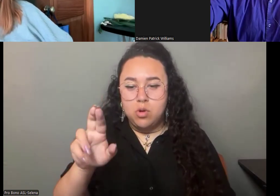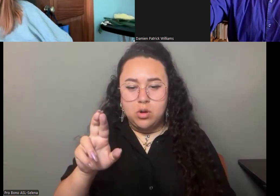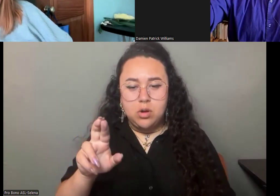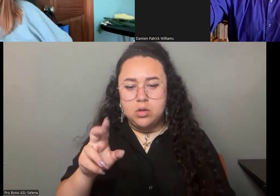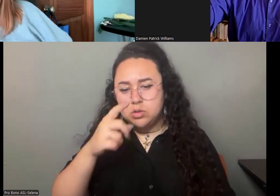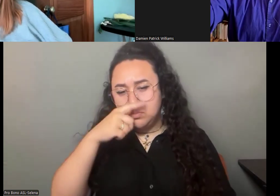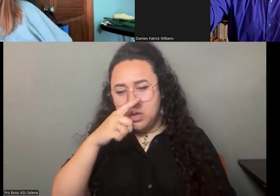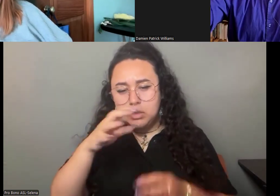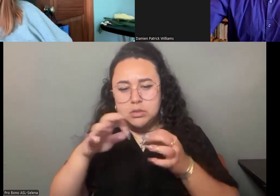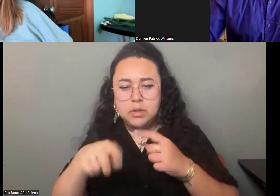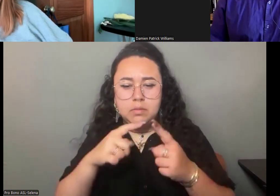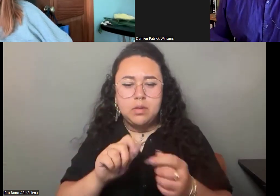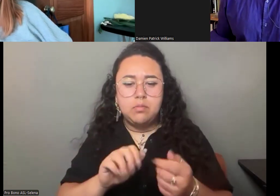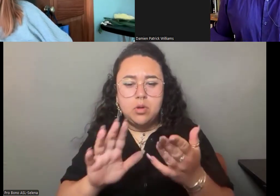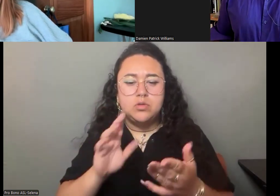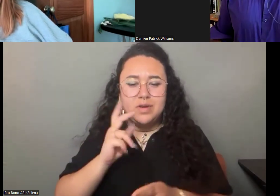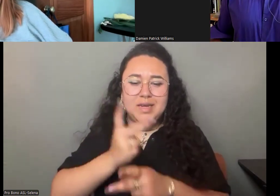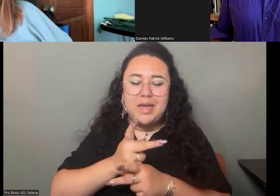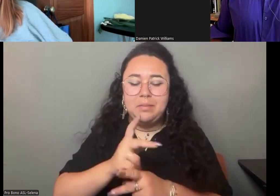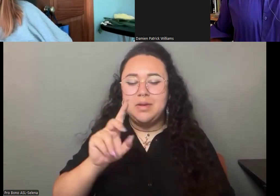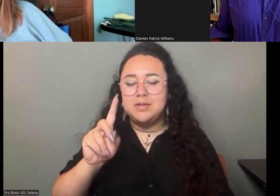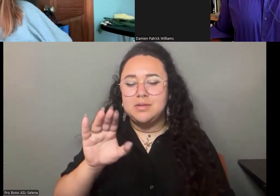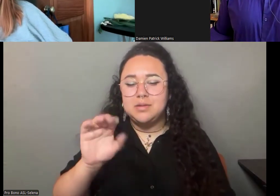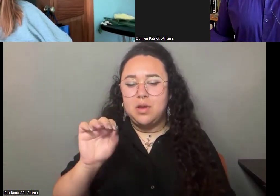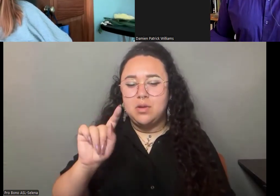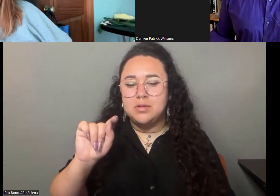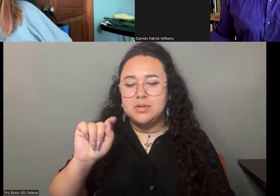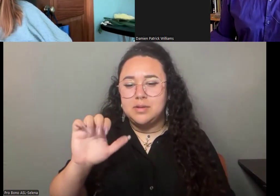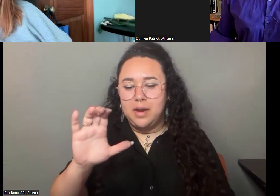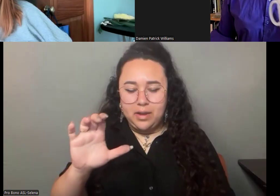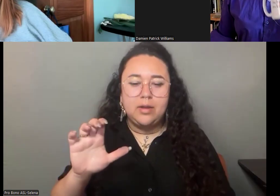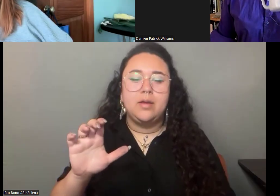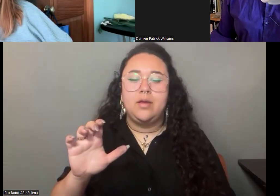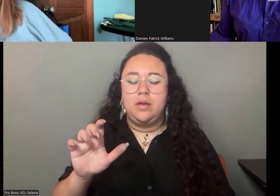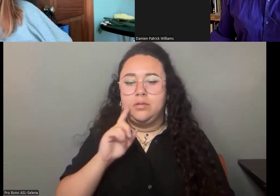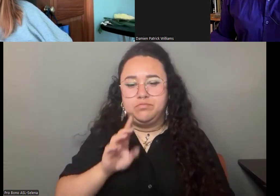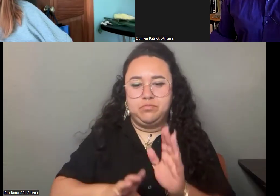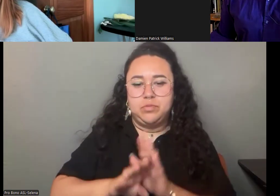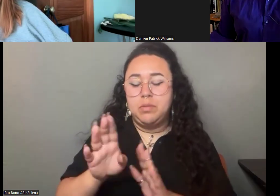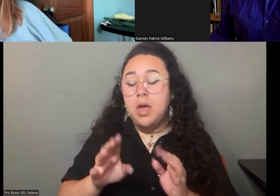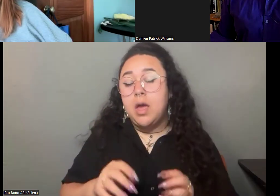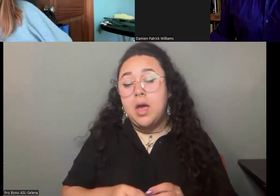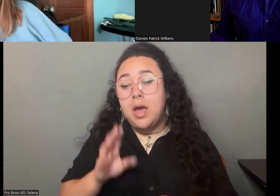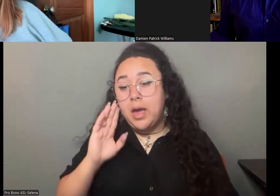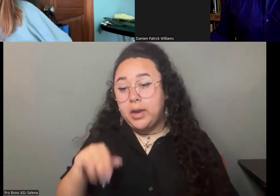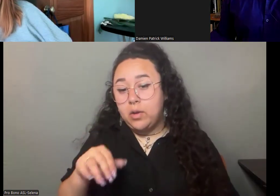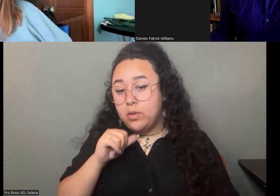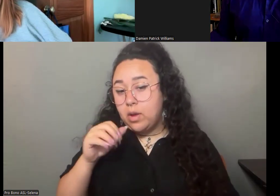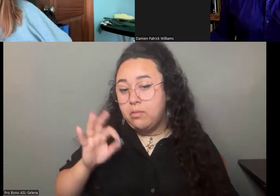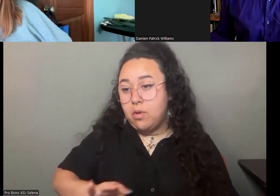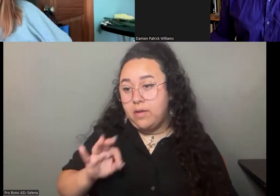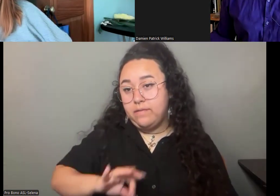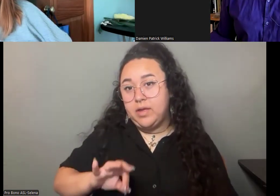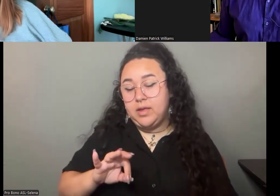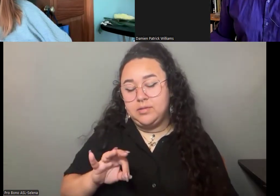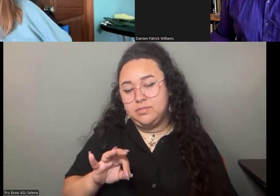of grants/philanthropy? I know nonprofit sustainability can be problematic framing, but I'm not sure how else to ask that question. But